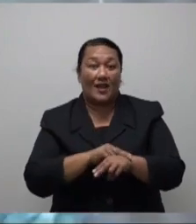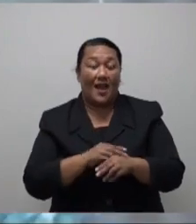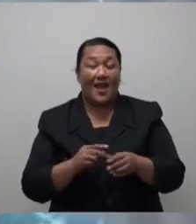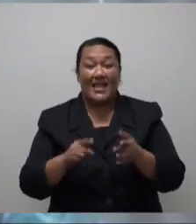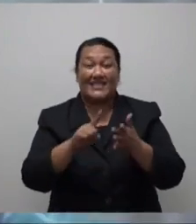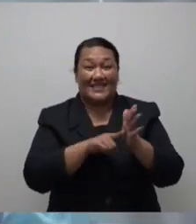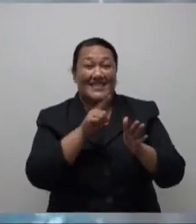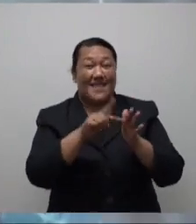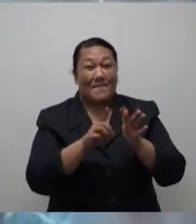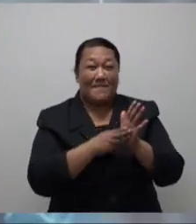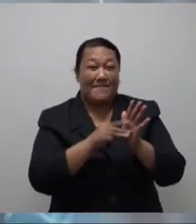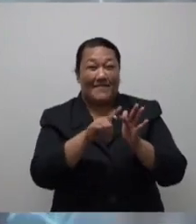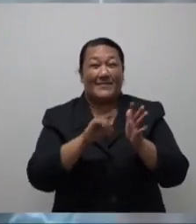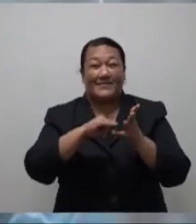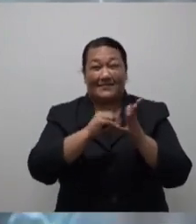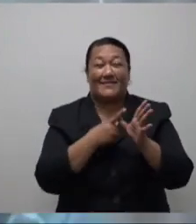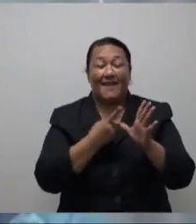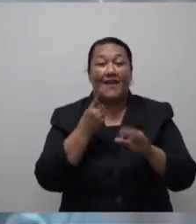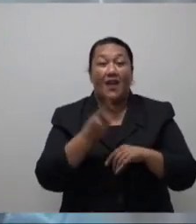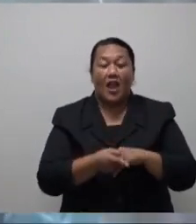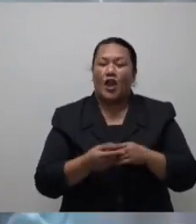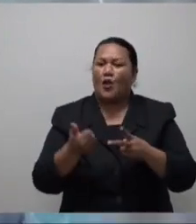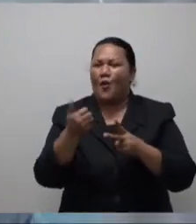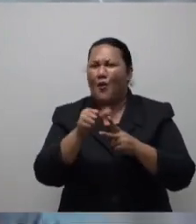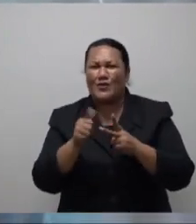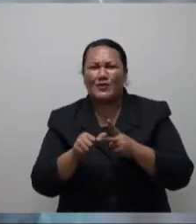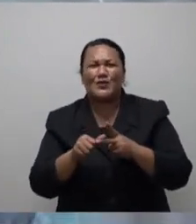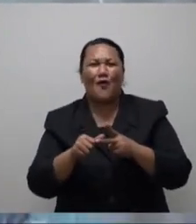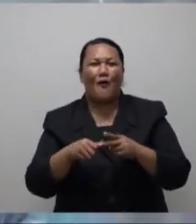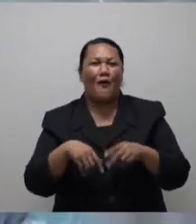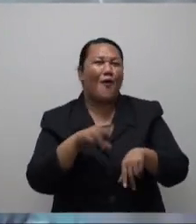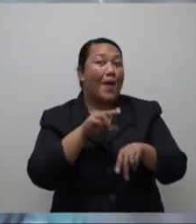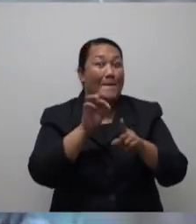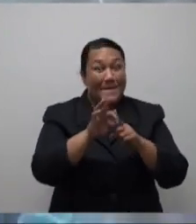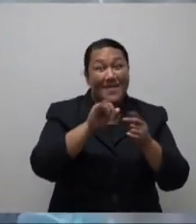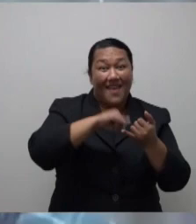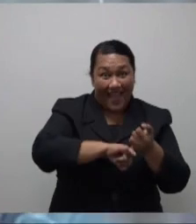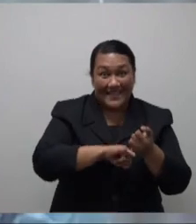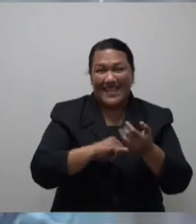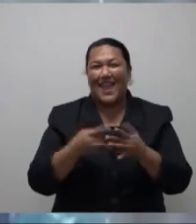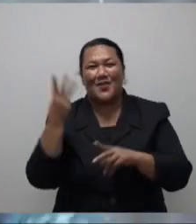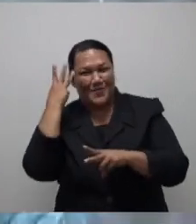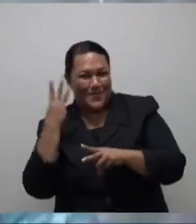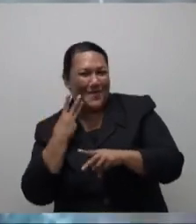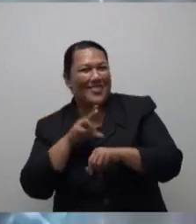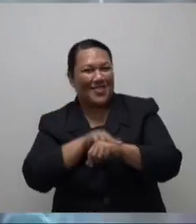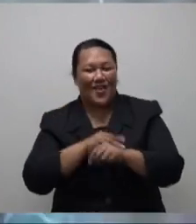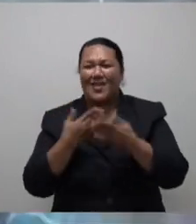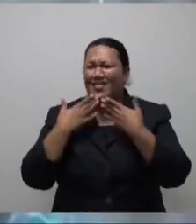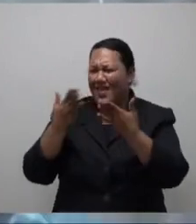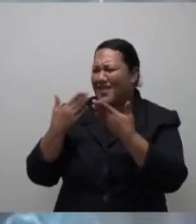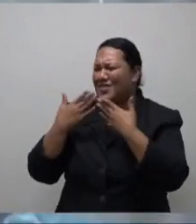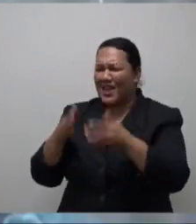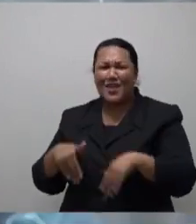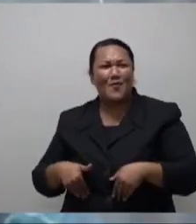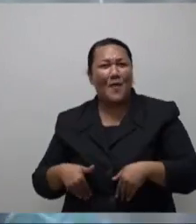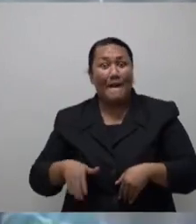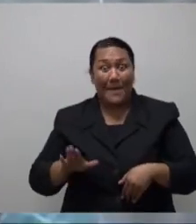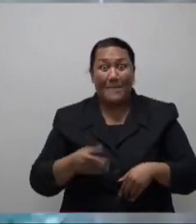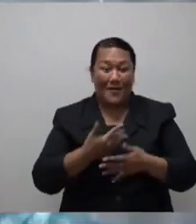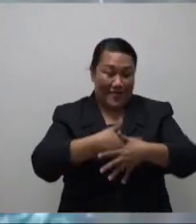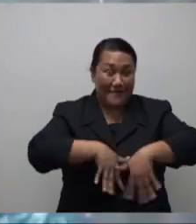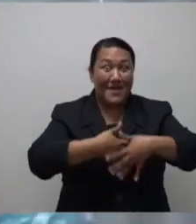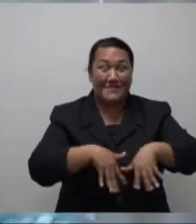and also Dr. James Fong for the announcements tonight. Ladies and gentlemen, members of the public, thank you once again for